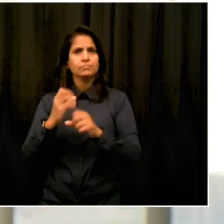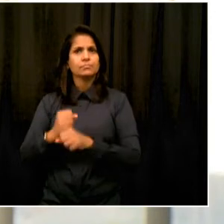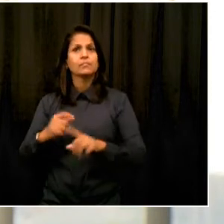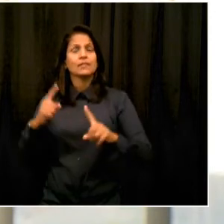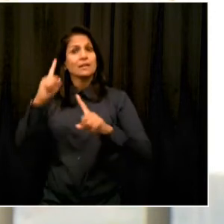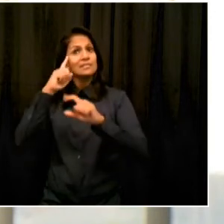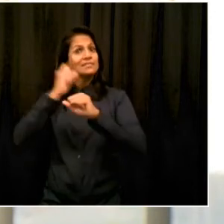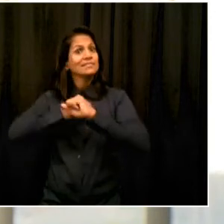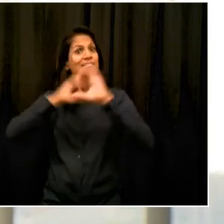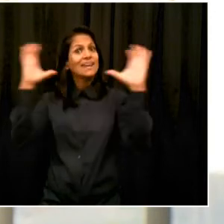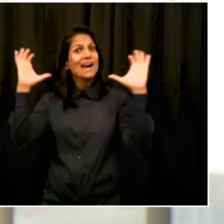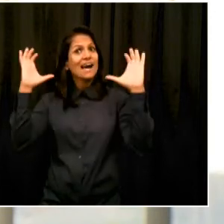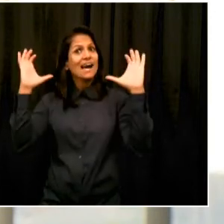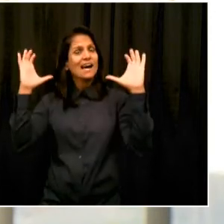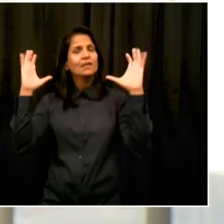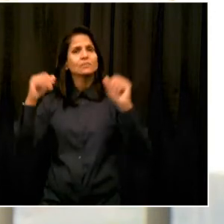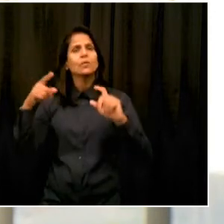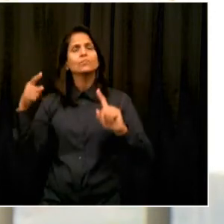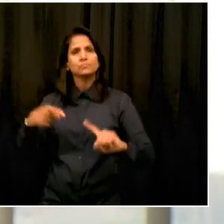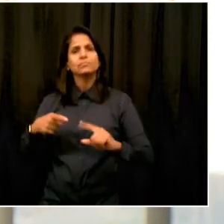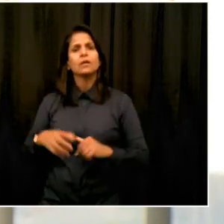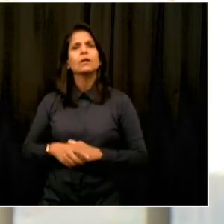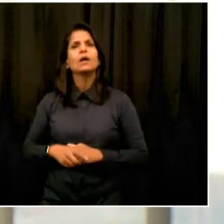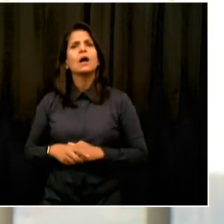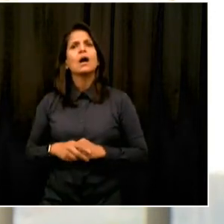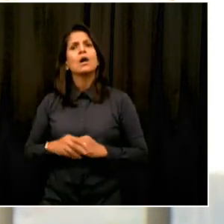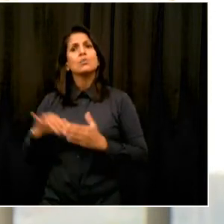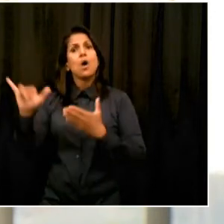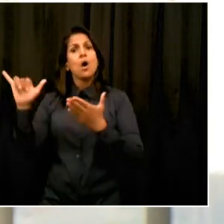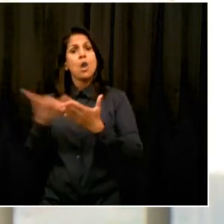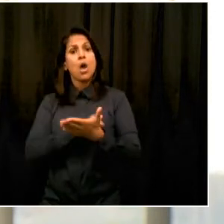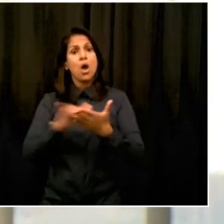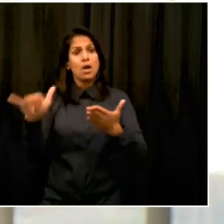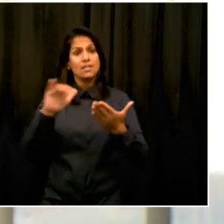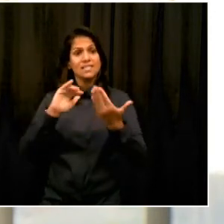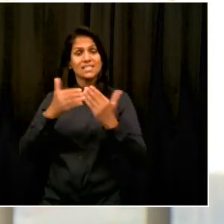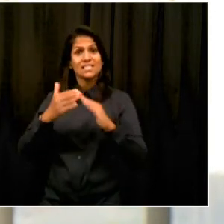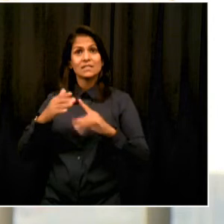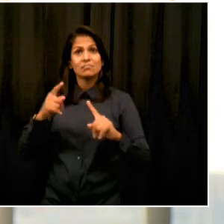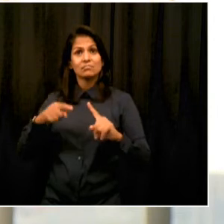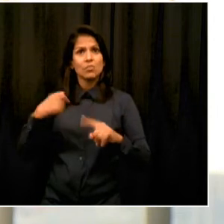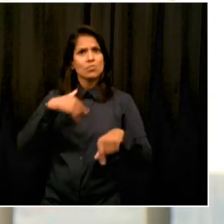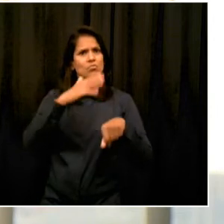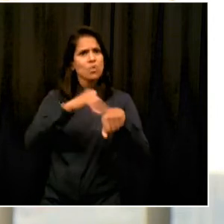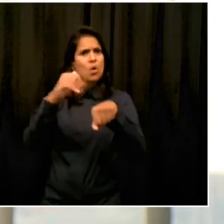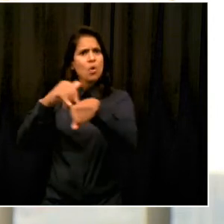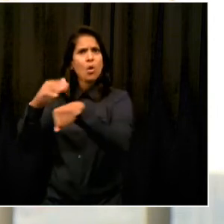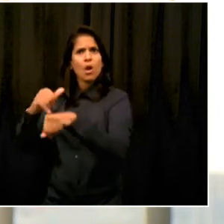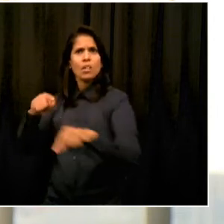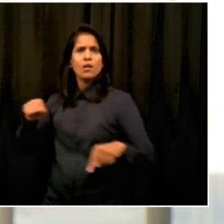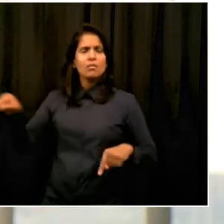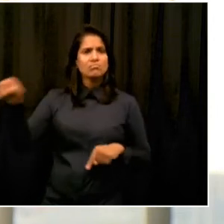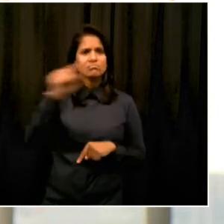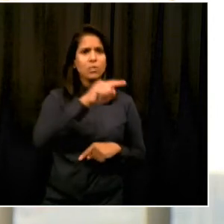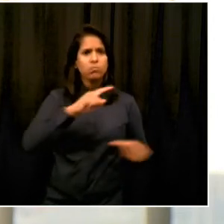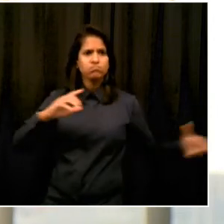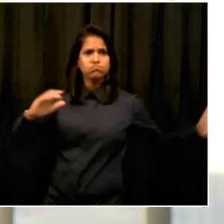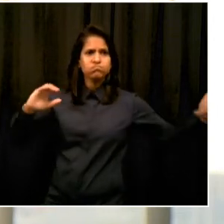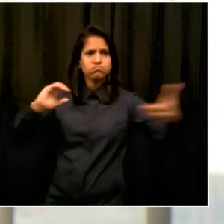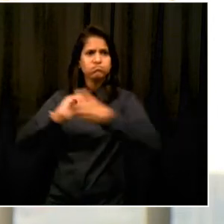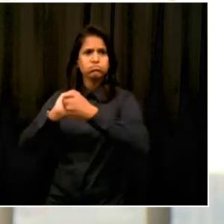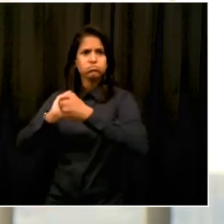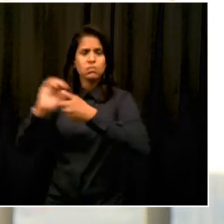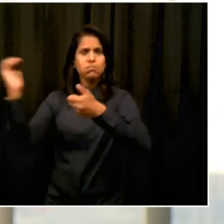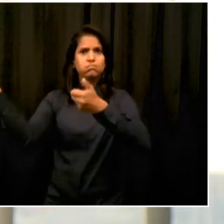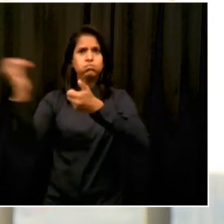action of the moment, and you combine them strategically. The whole world is going to need answers to